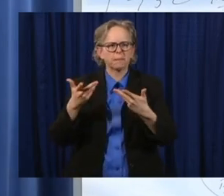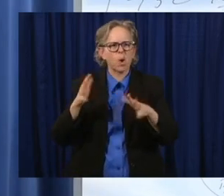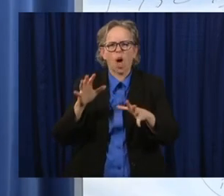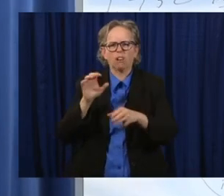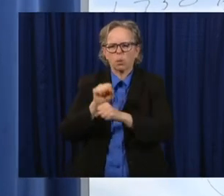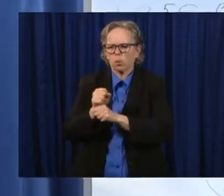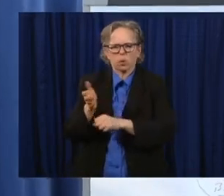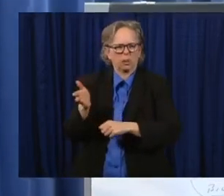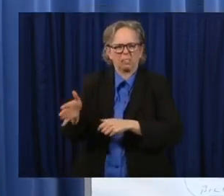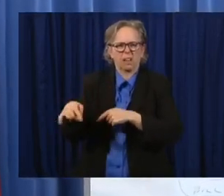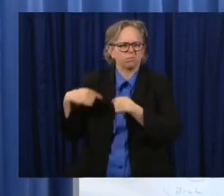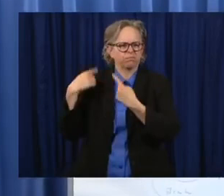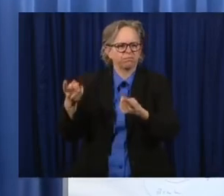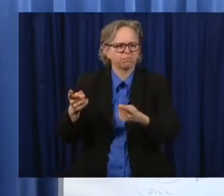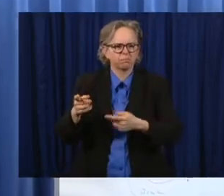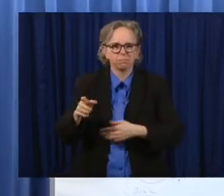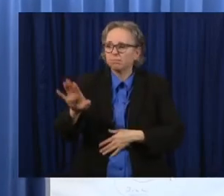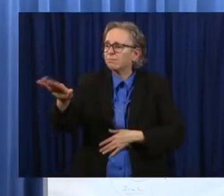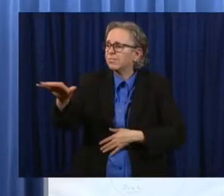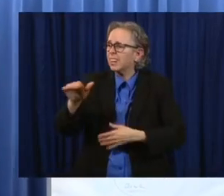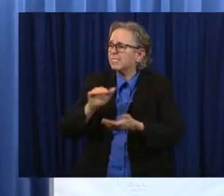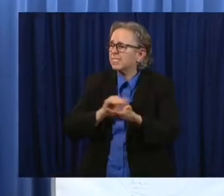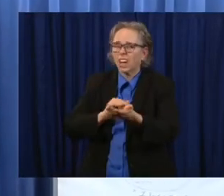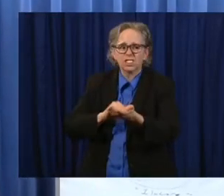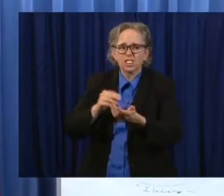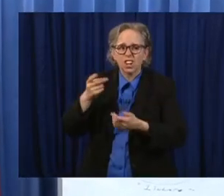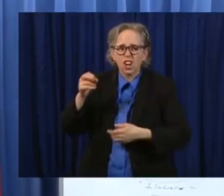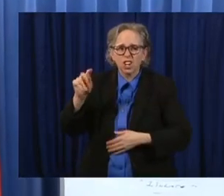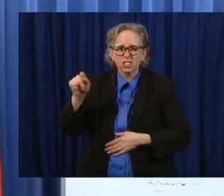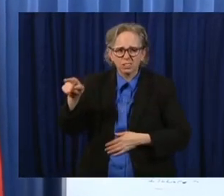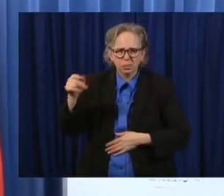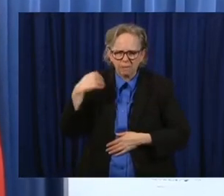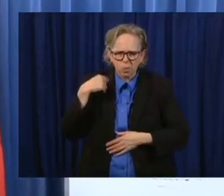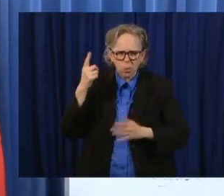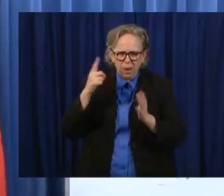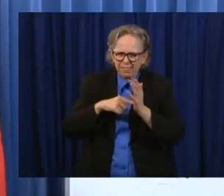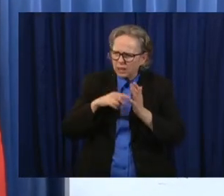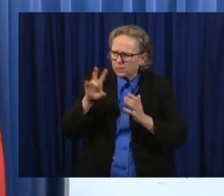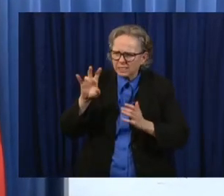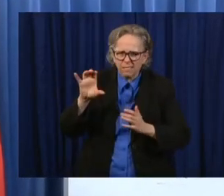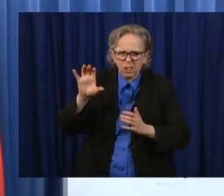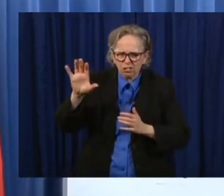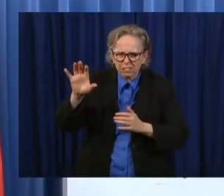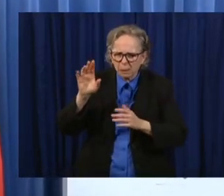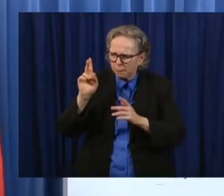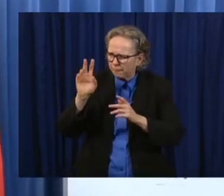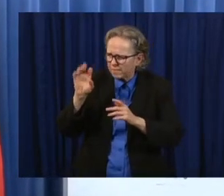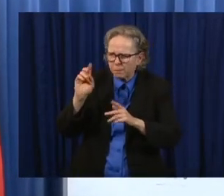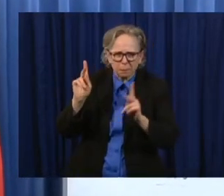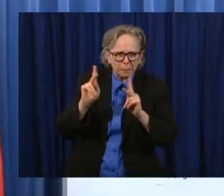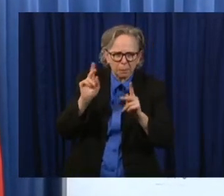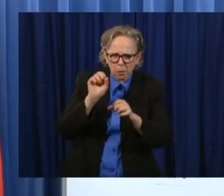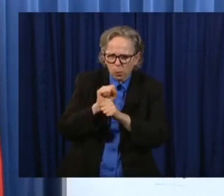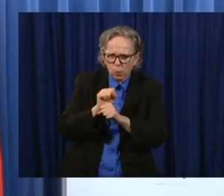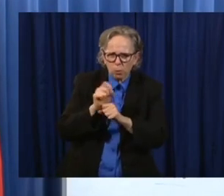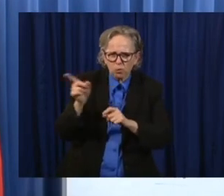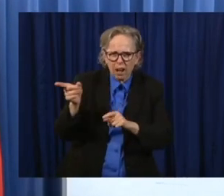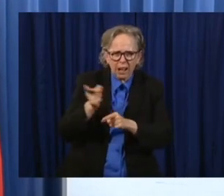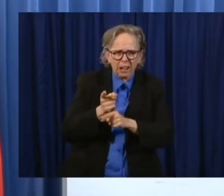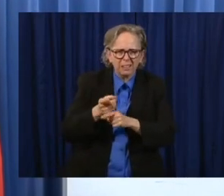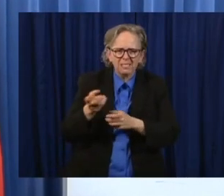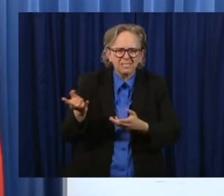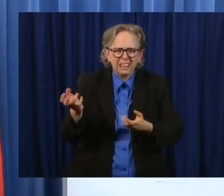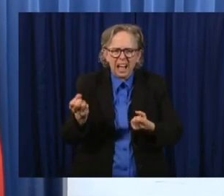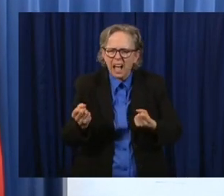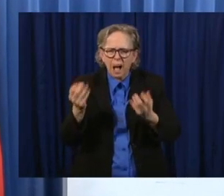now. Dr. Hurst, do you know out of the 1,750 people that we project that we're going to need to do this, how many